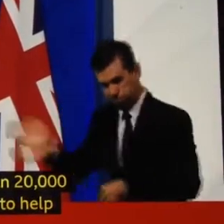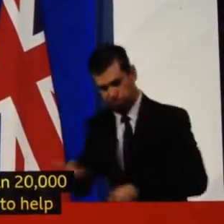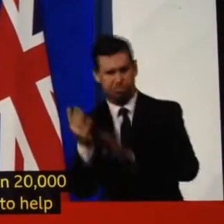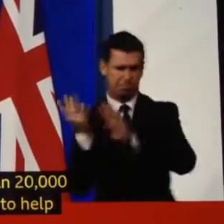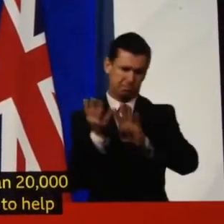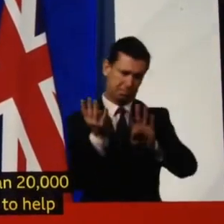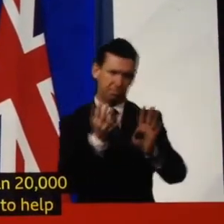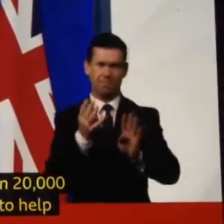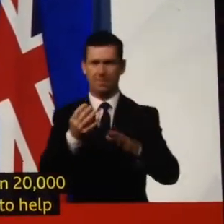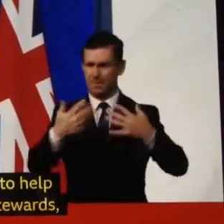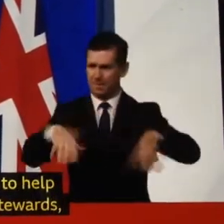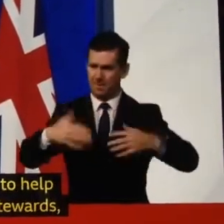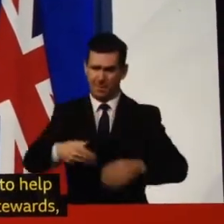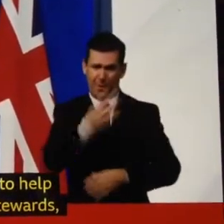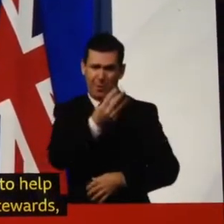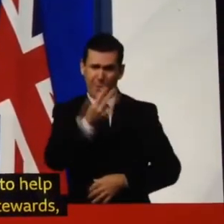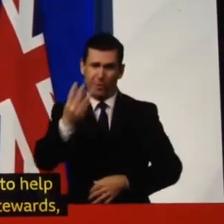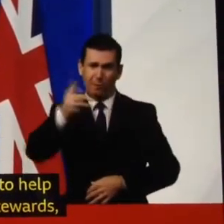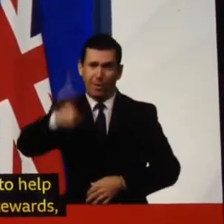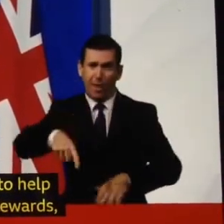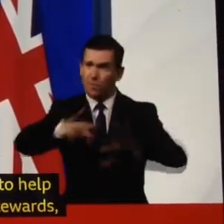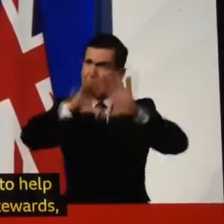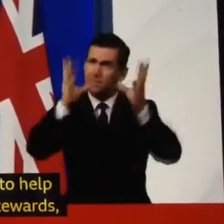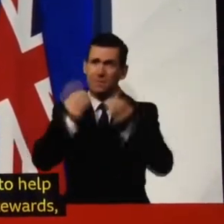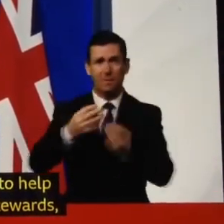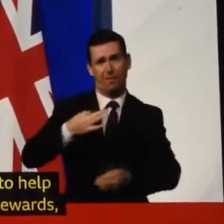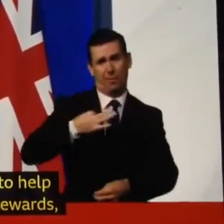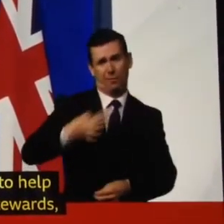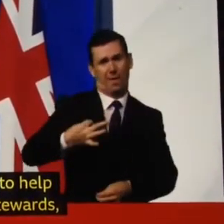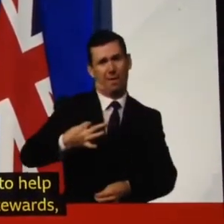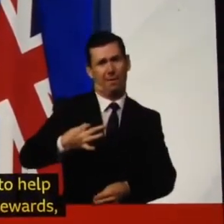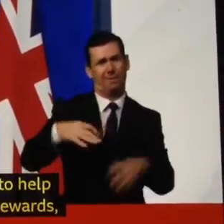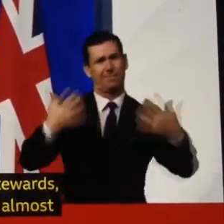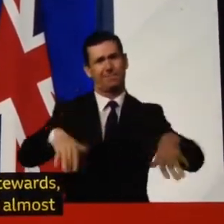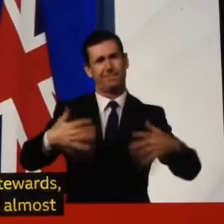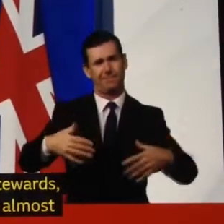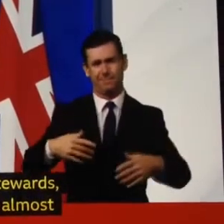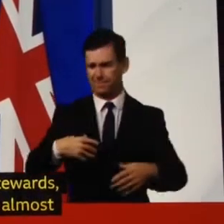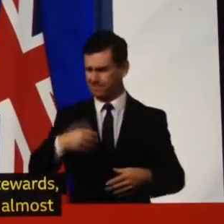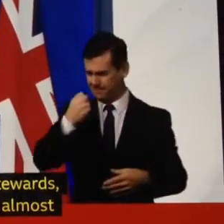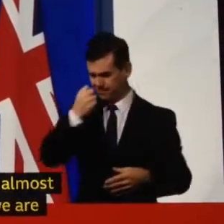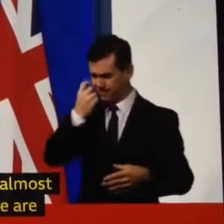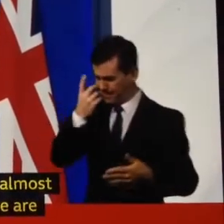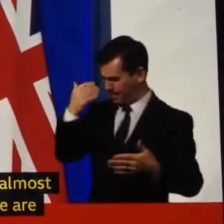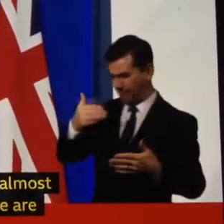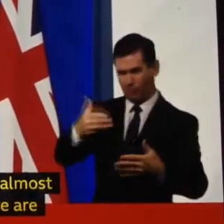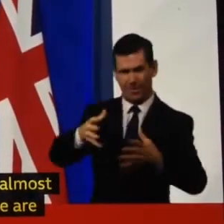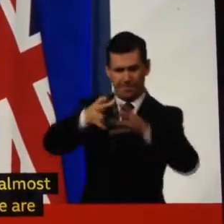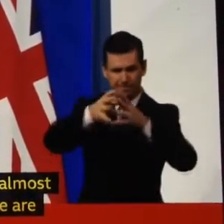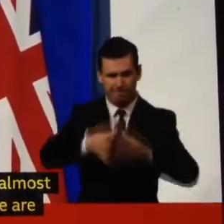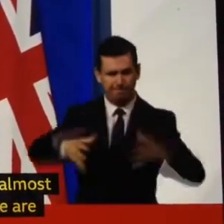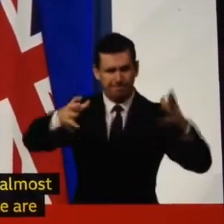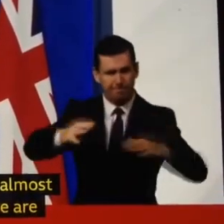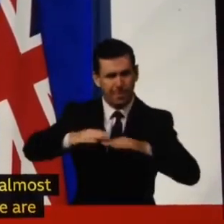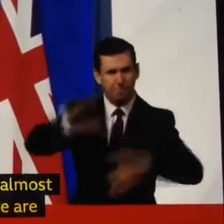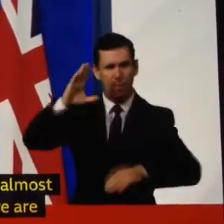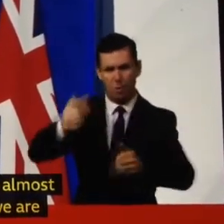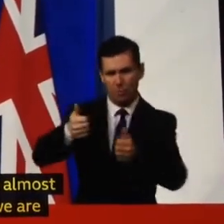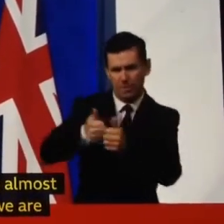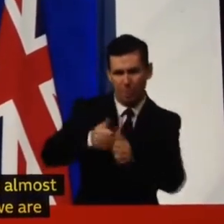almost 33,000. With every day, we're expanding the ranks of these healthcare auxiliaries, an